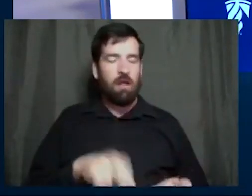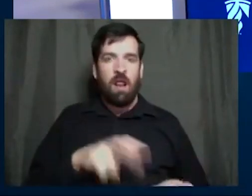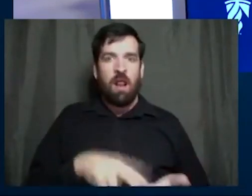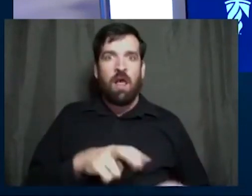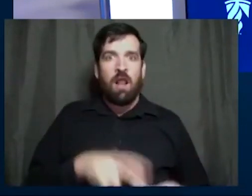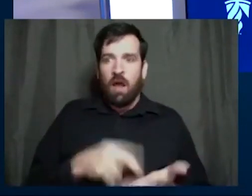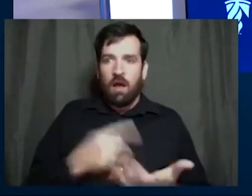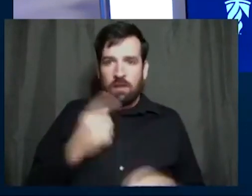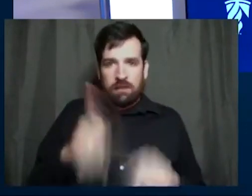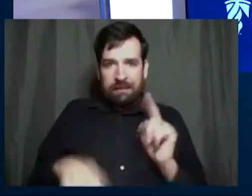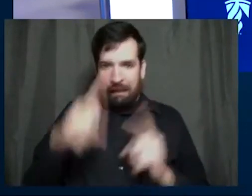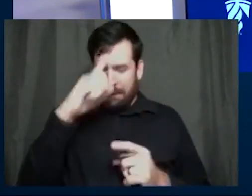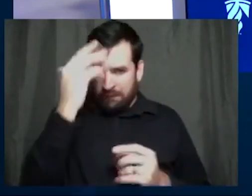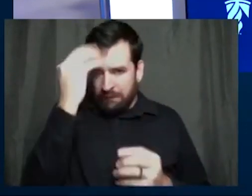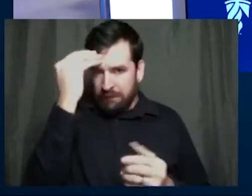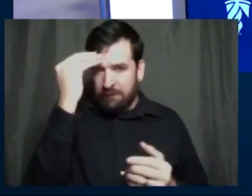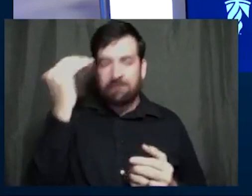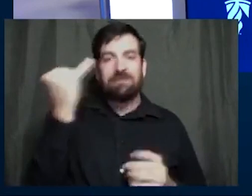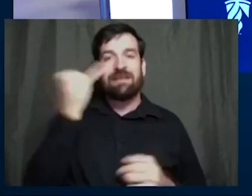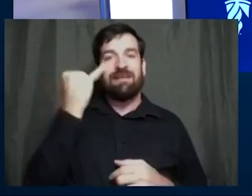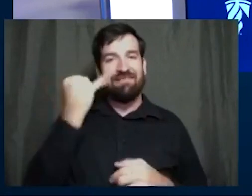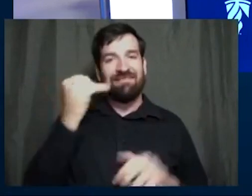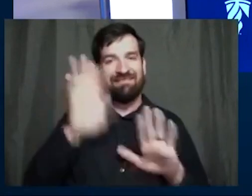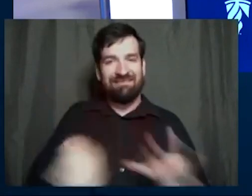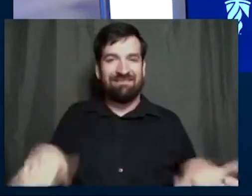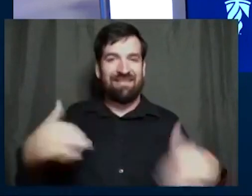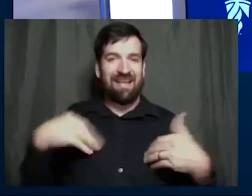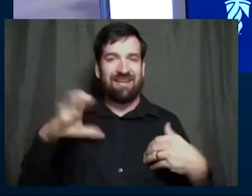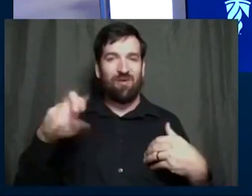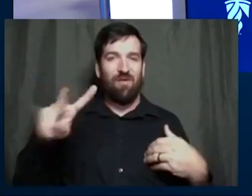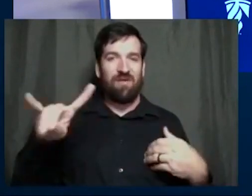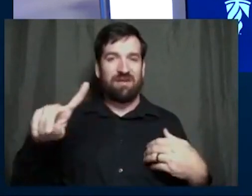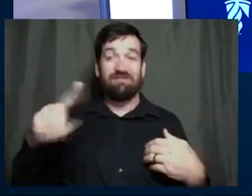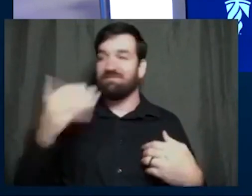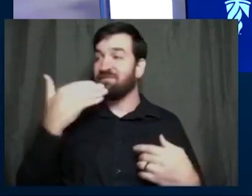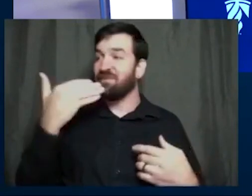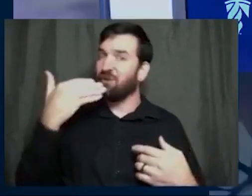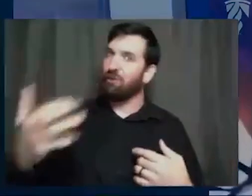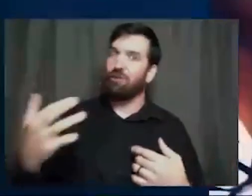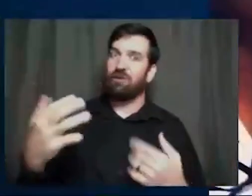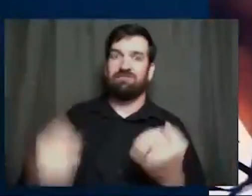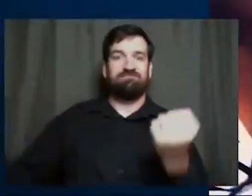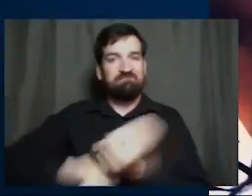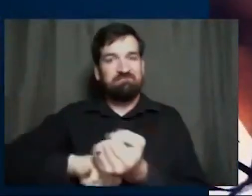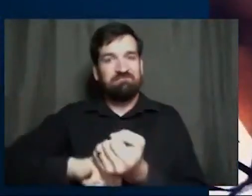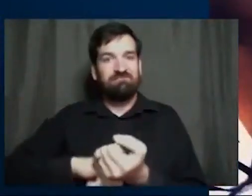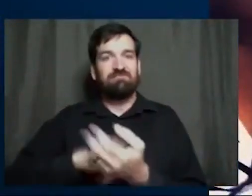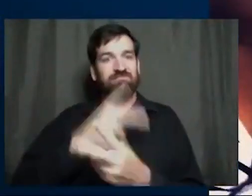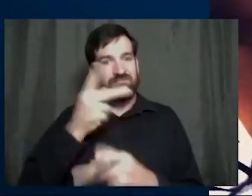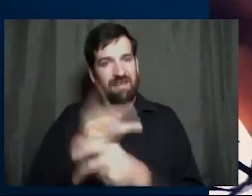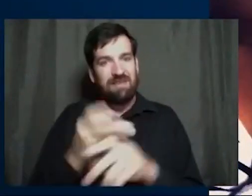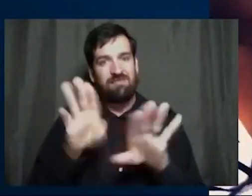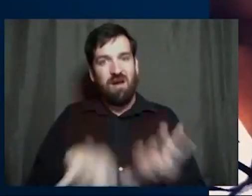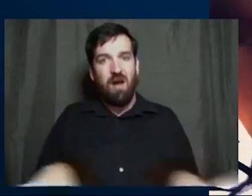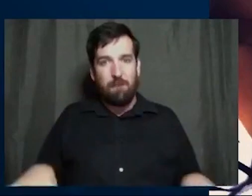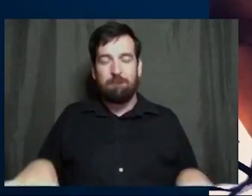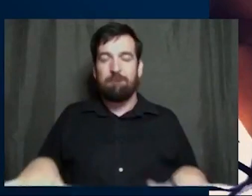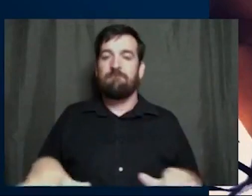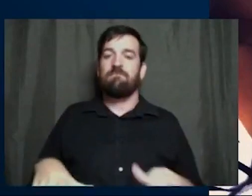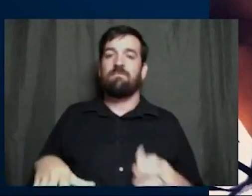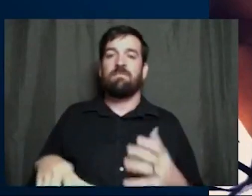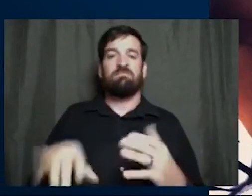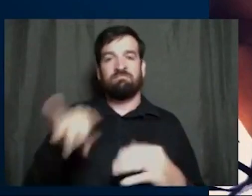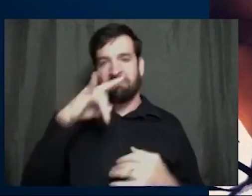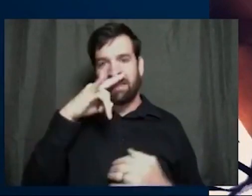if my kid had COVID. So I appreciate, Jenna, you being like a really good voice of reason about just keeping calm. Kids absorb what you put out,